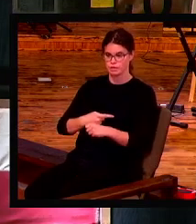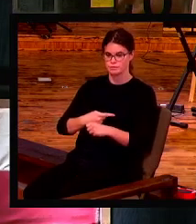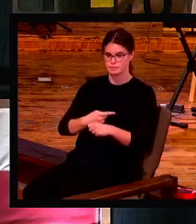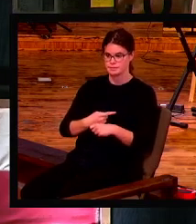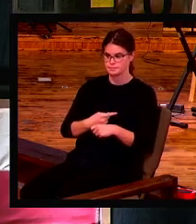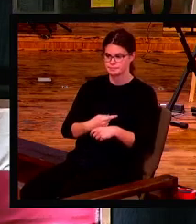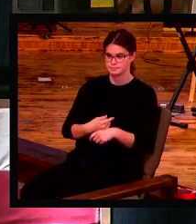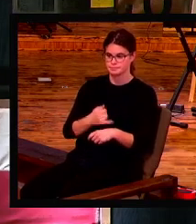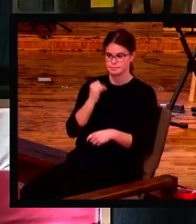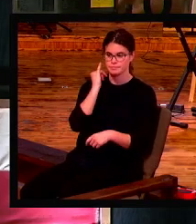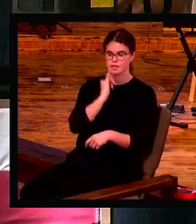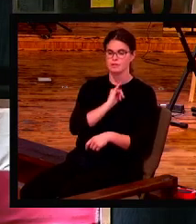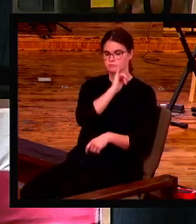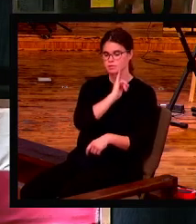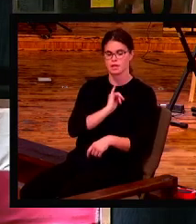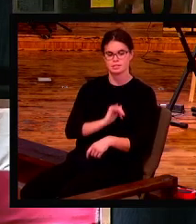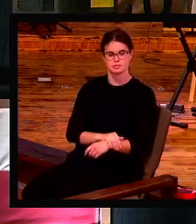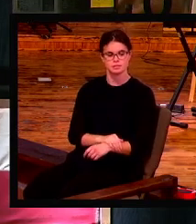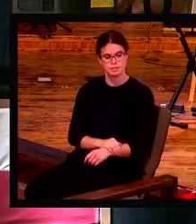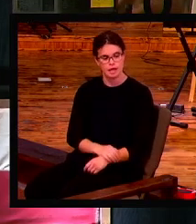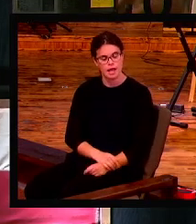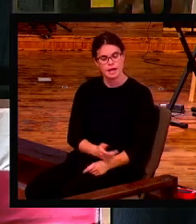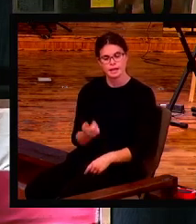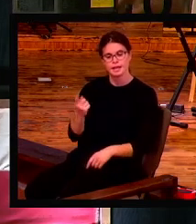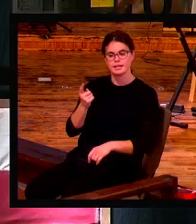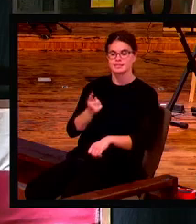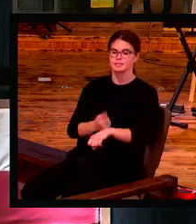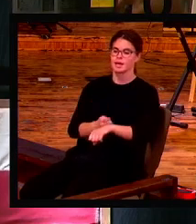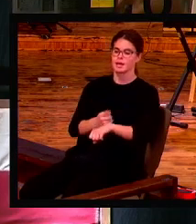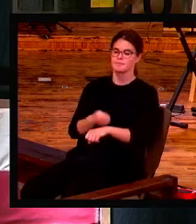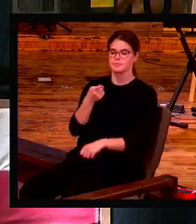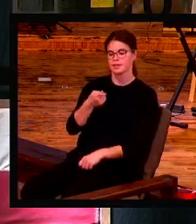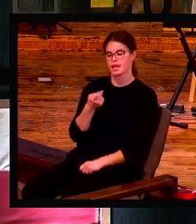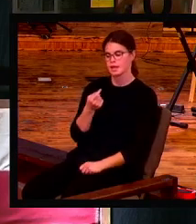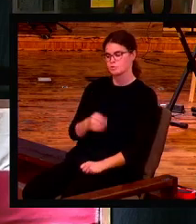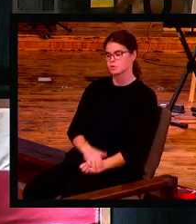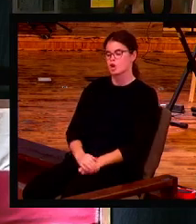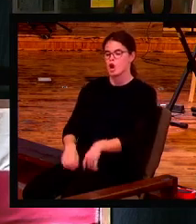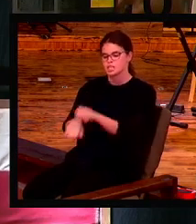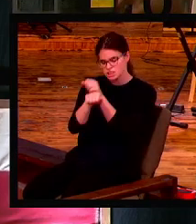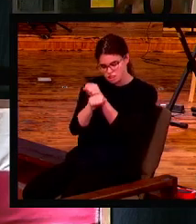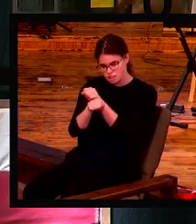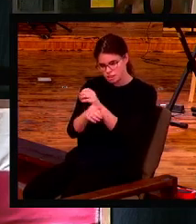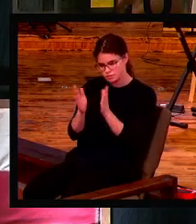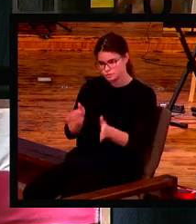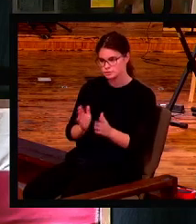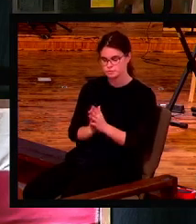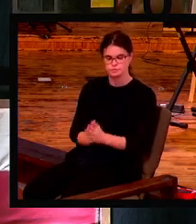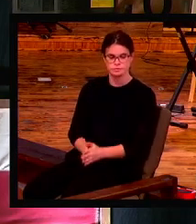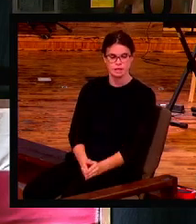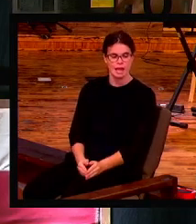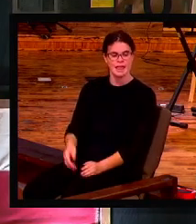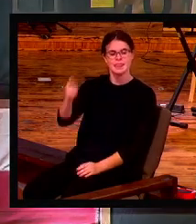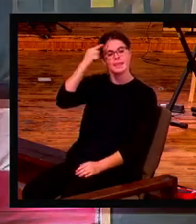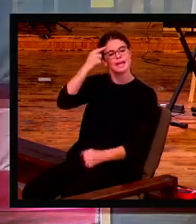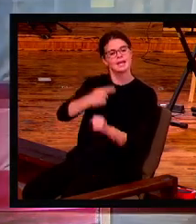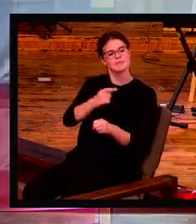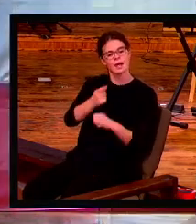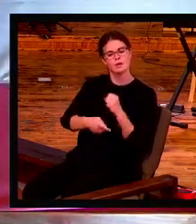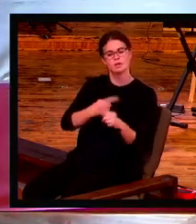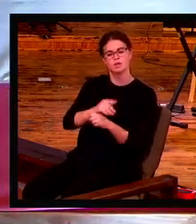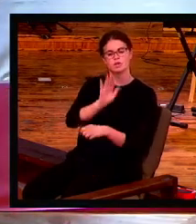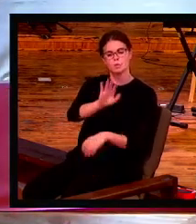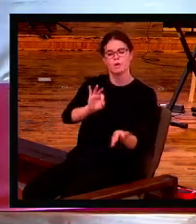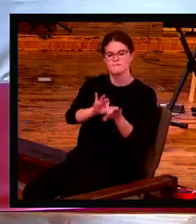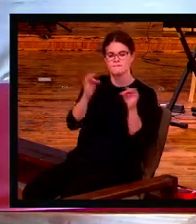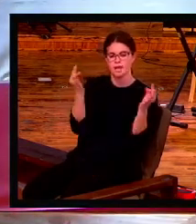in bondage, in slavery, just take a moment and think about your own family lineage. I'm going to give you this illustration to kind of put this thing in